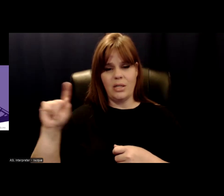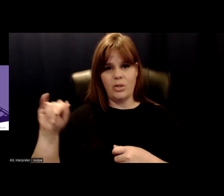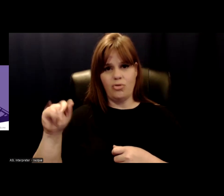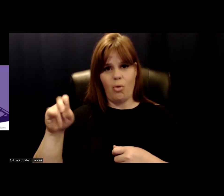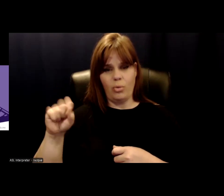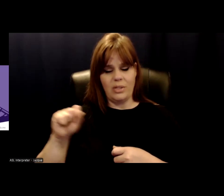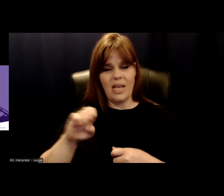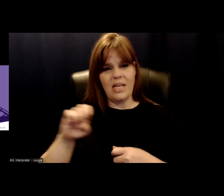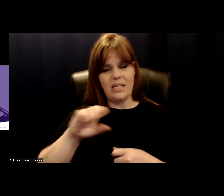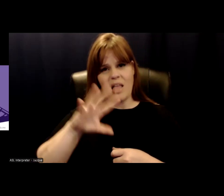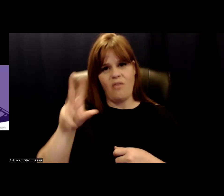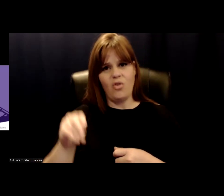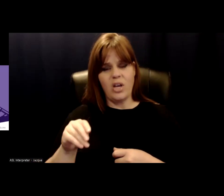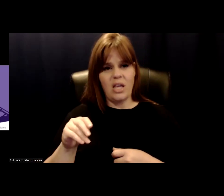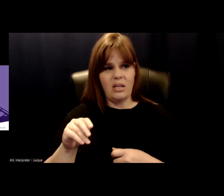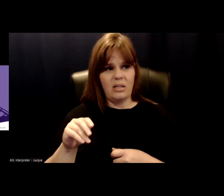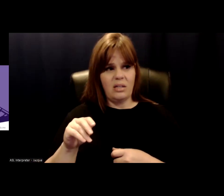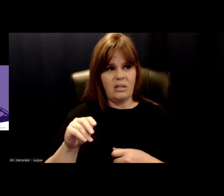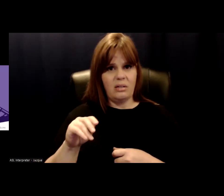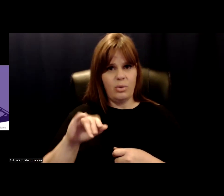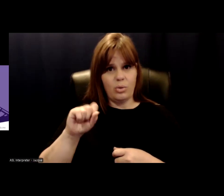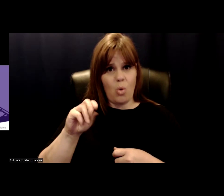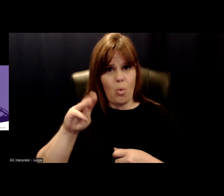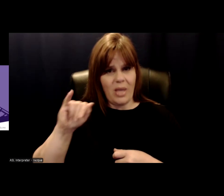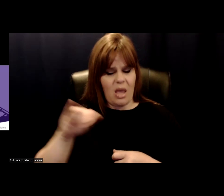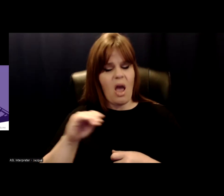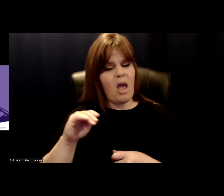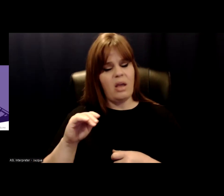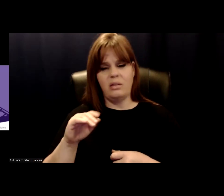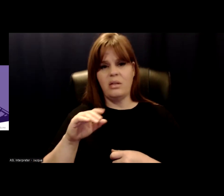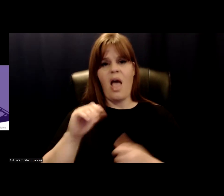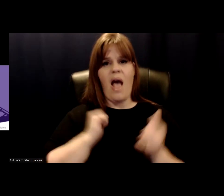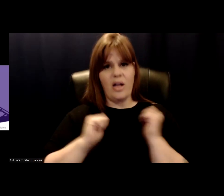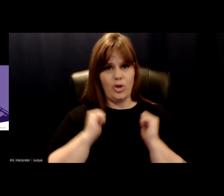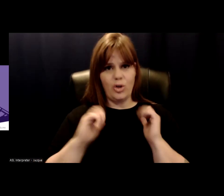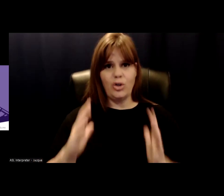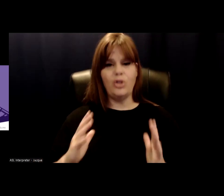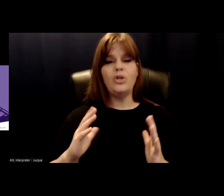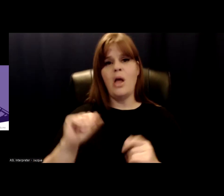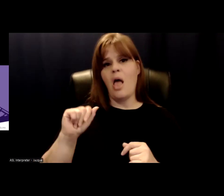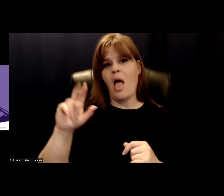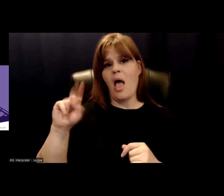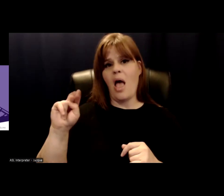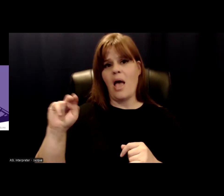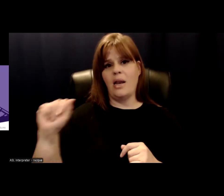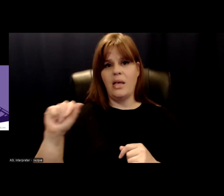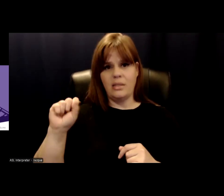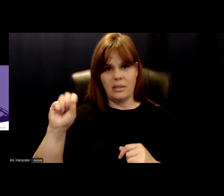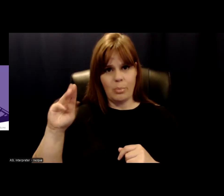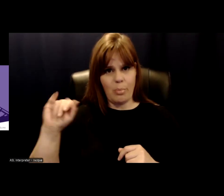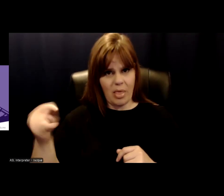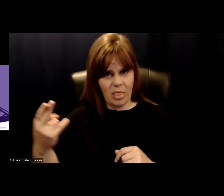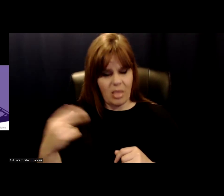African vocalist Somi, and Tony Award nominated actor Anna DeVere Smith. We